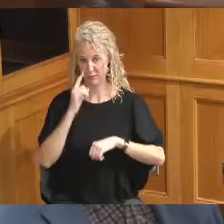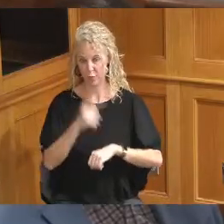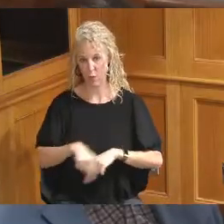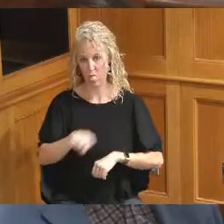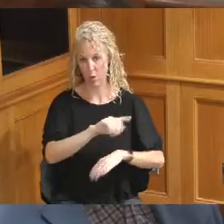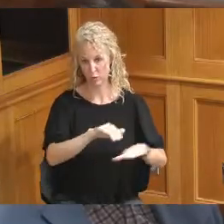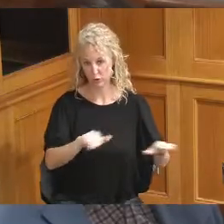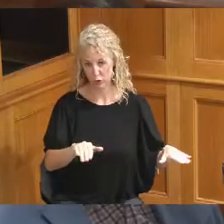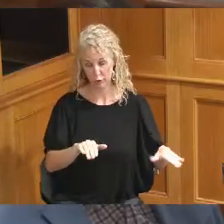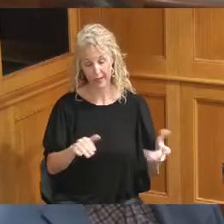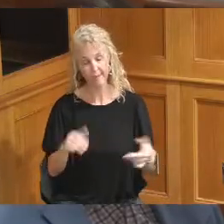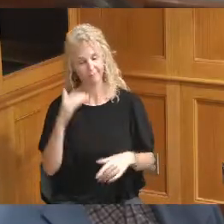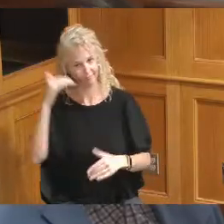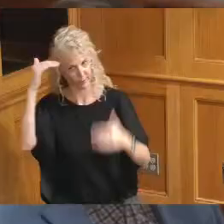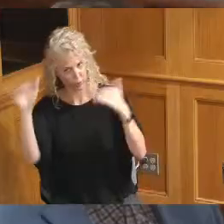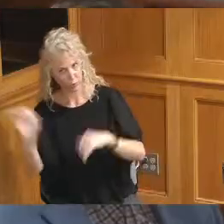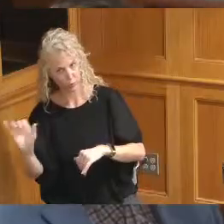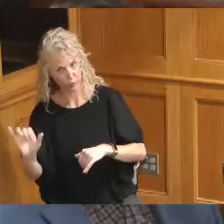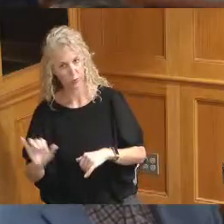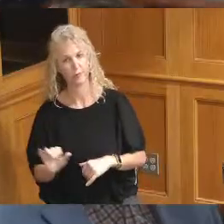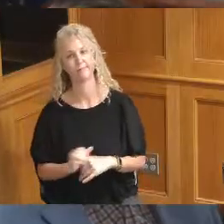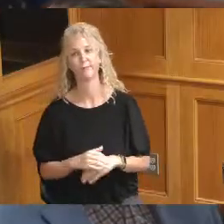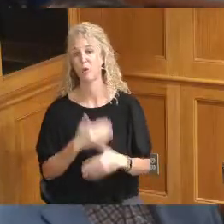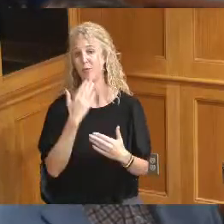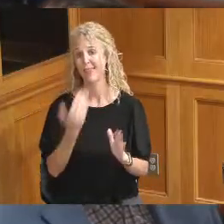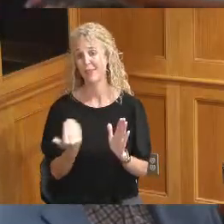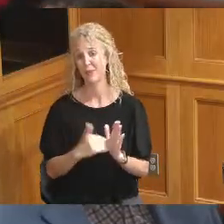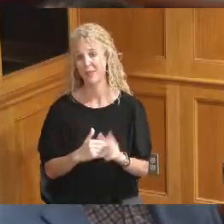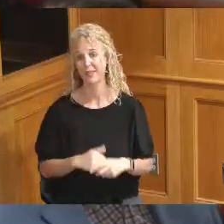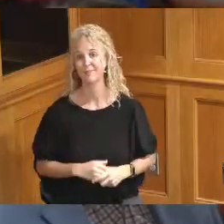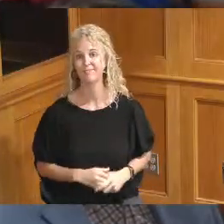adults as well as children. So I want to thank you again.